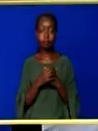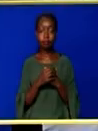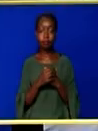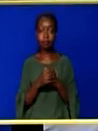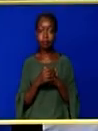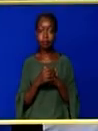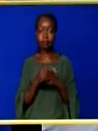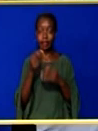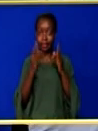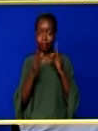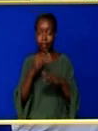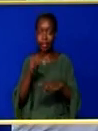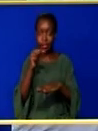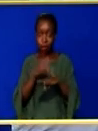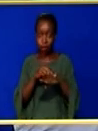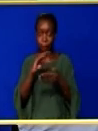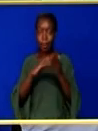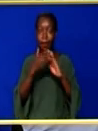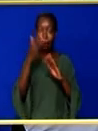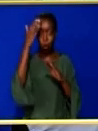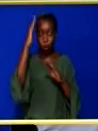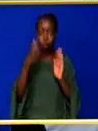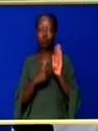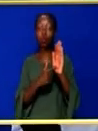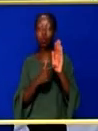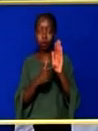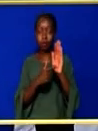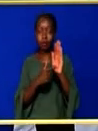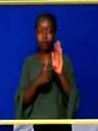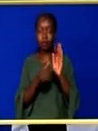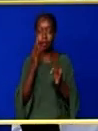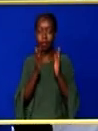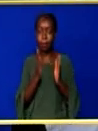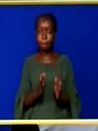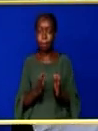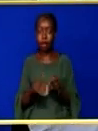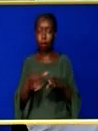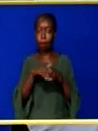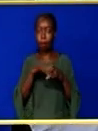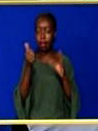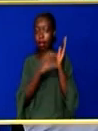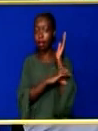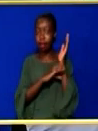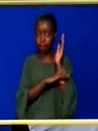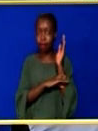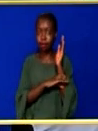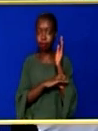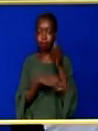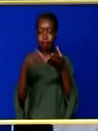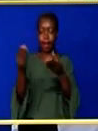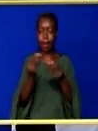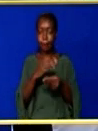nationality parentage of a person becomes known or revealed, that the person was a citizen of another country, it's revoked. It is